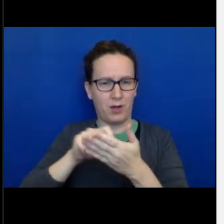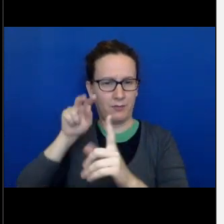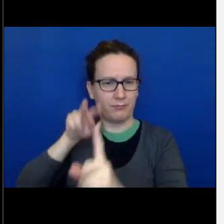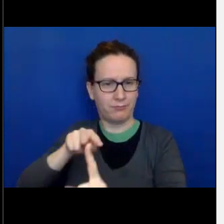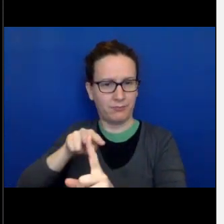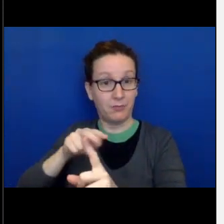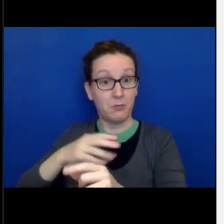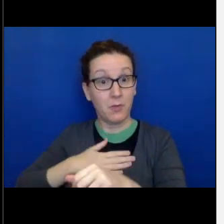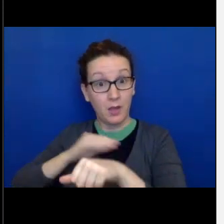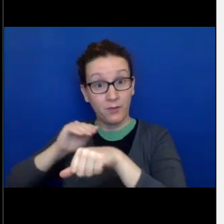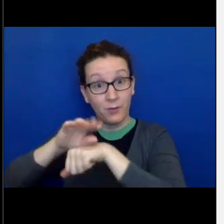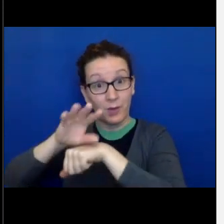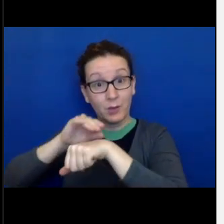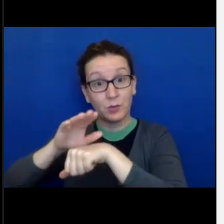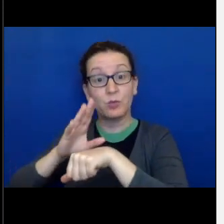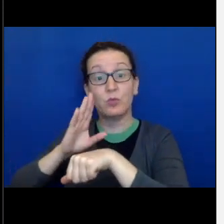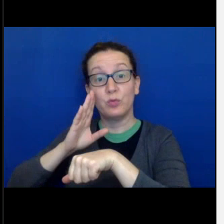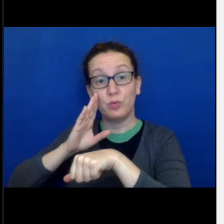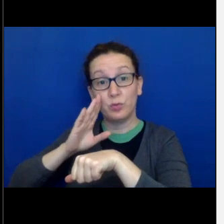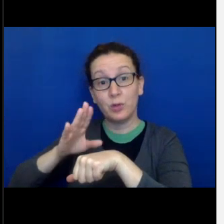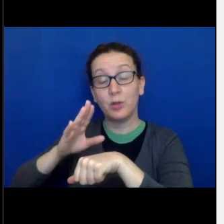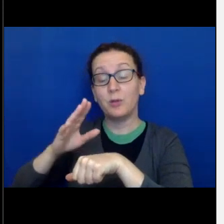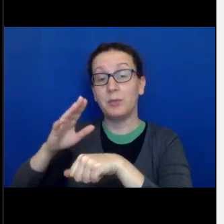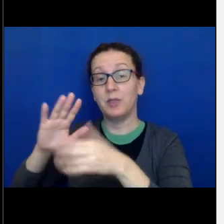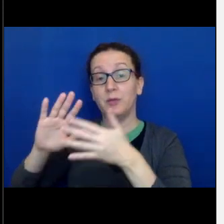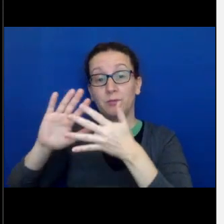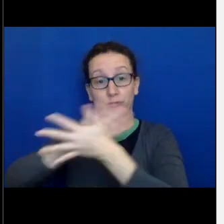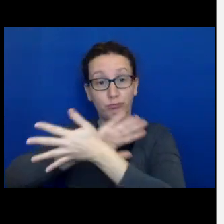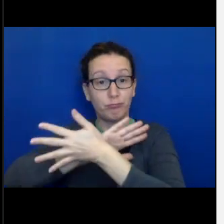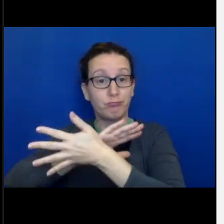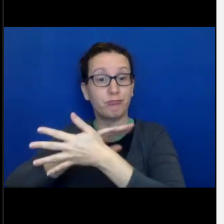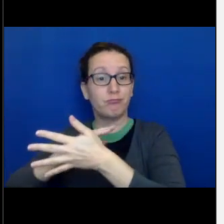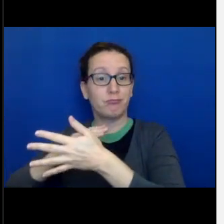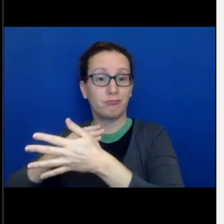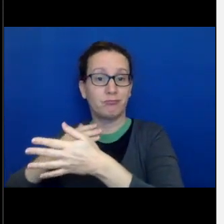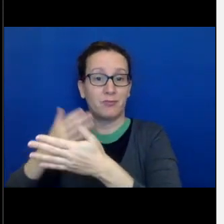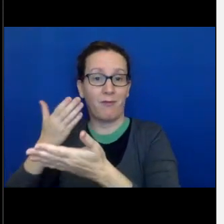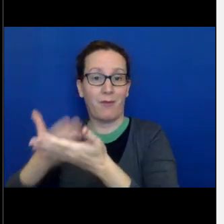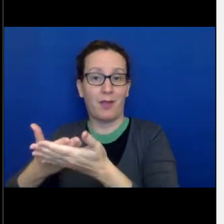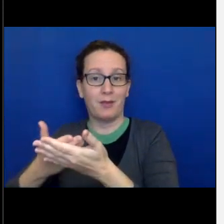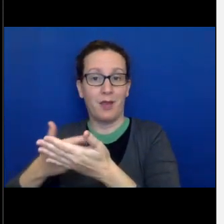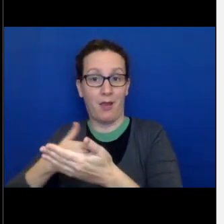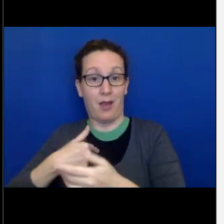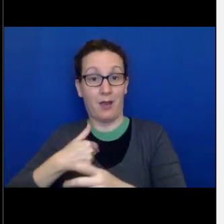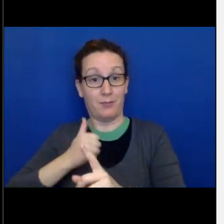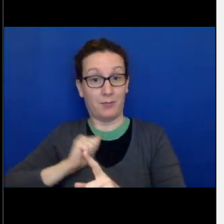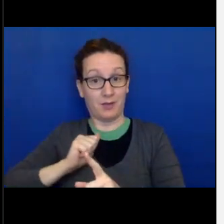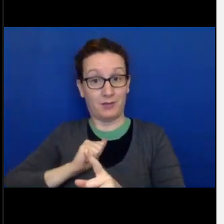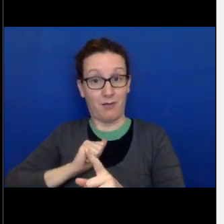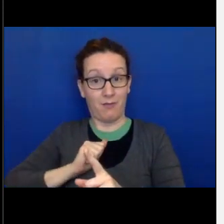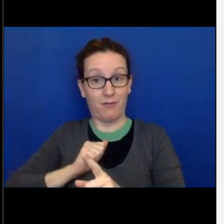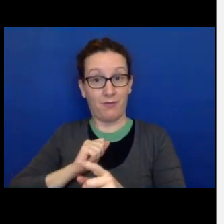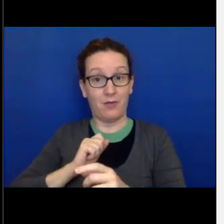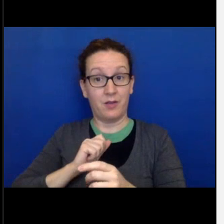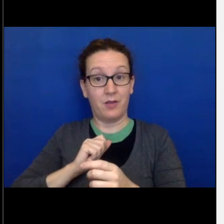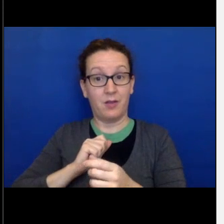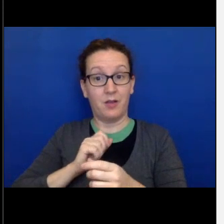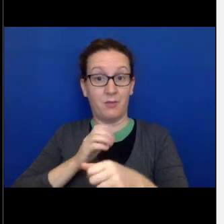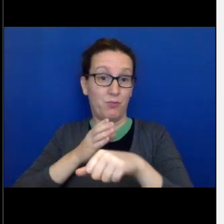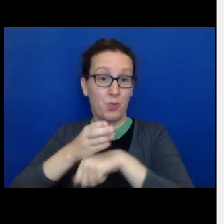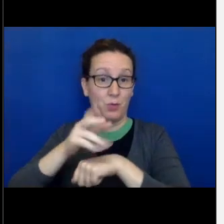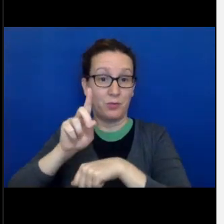advice will be very much so colored by the fact that I am particularly a Provost postdoc,